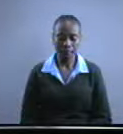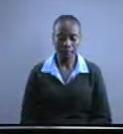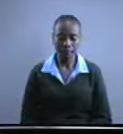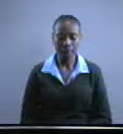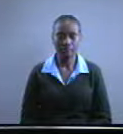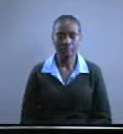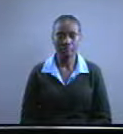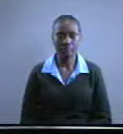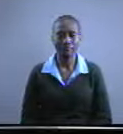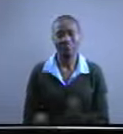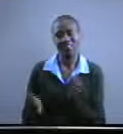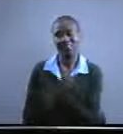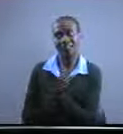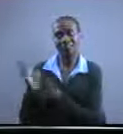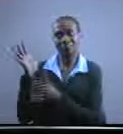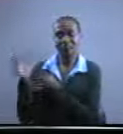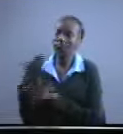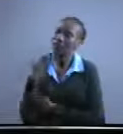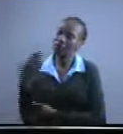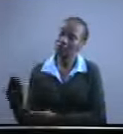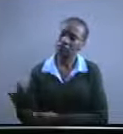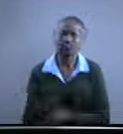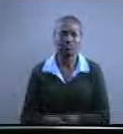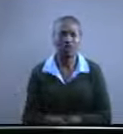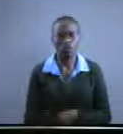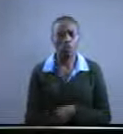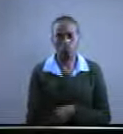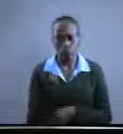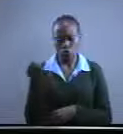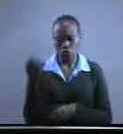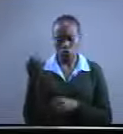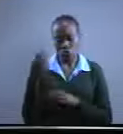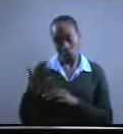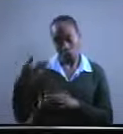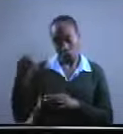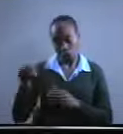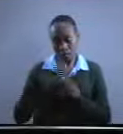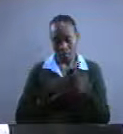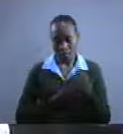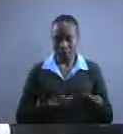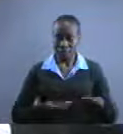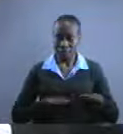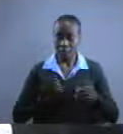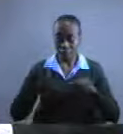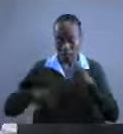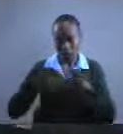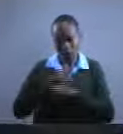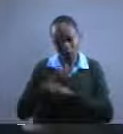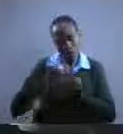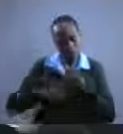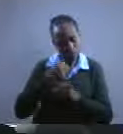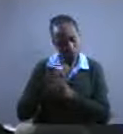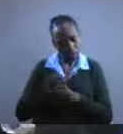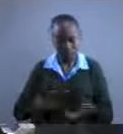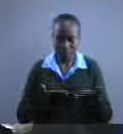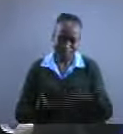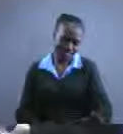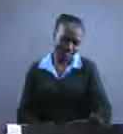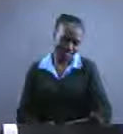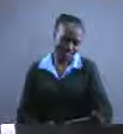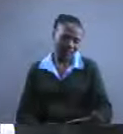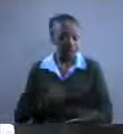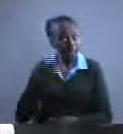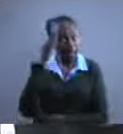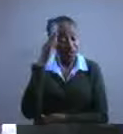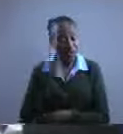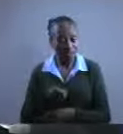Thank you, Deputy Speaker. When this 280-page bill landed on our desk earlier this year, I knew it was going to be a